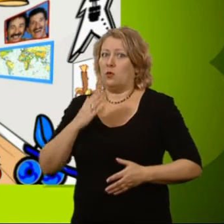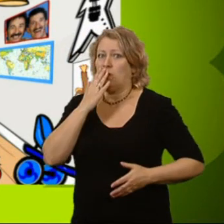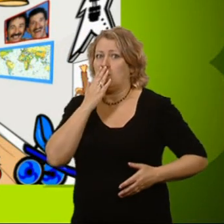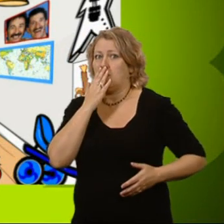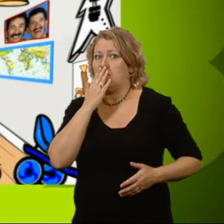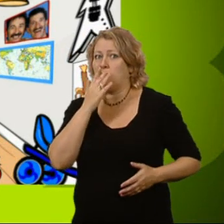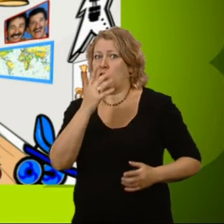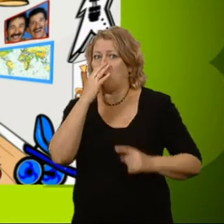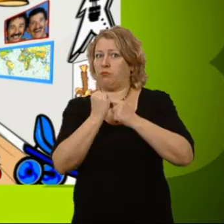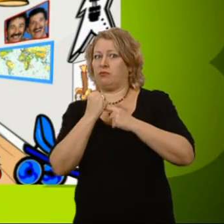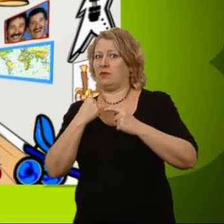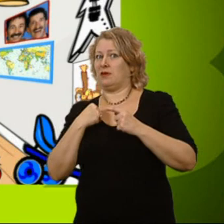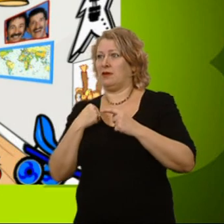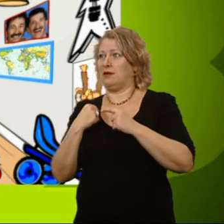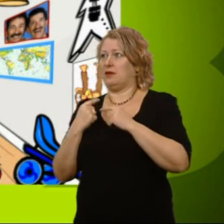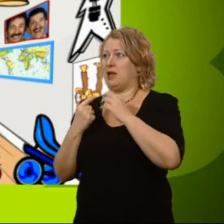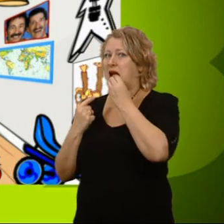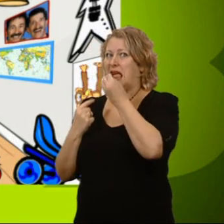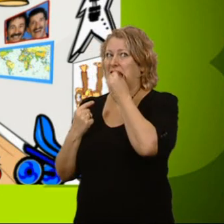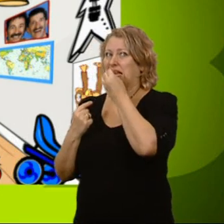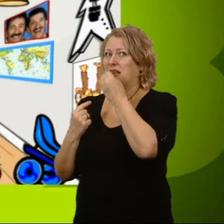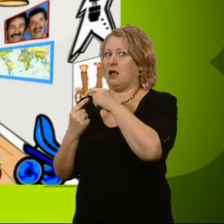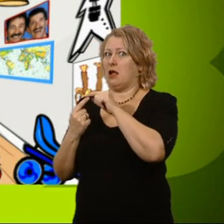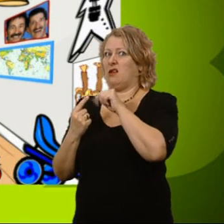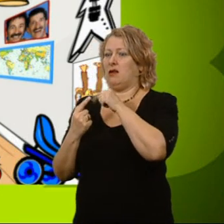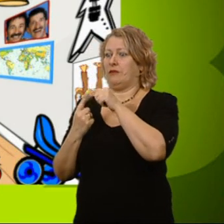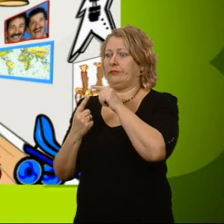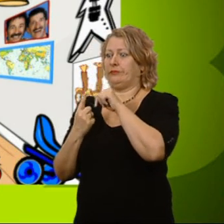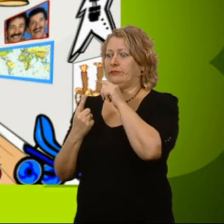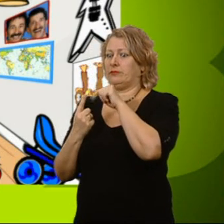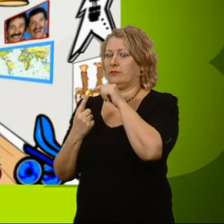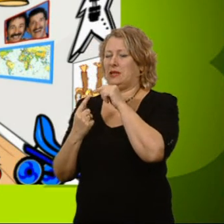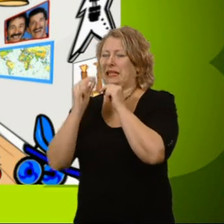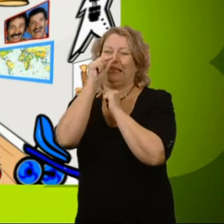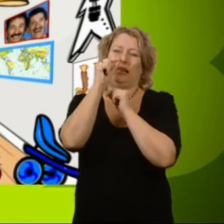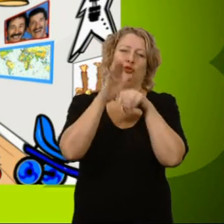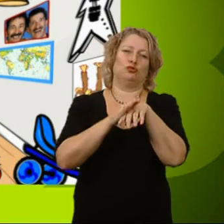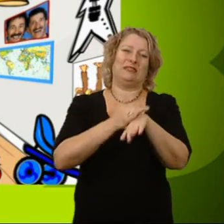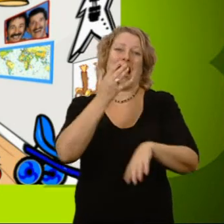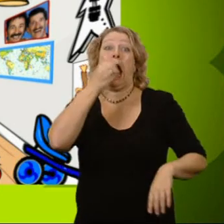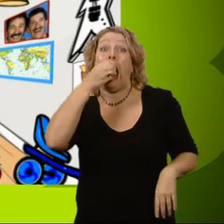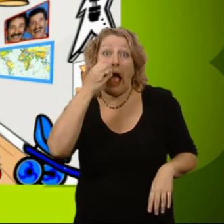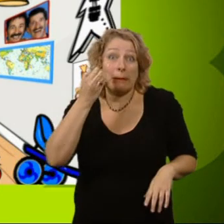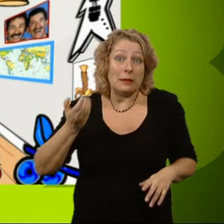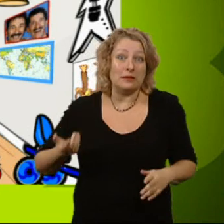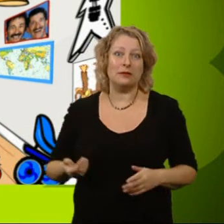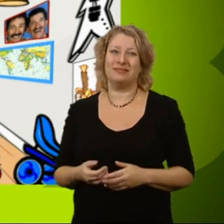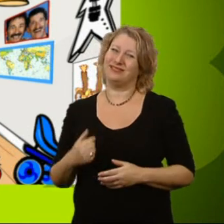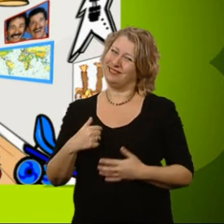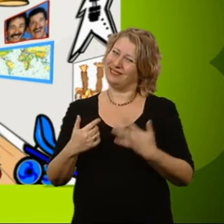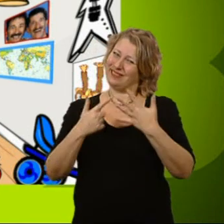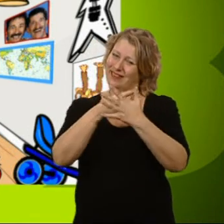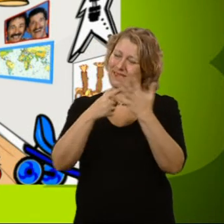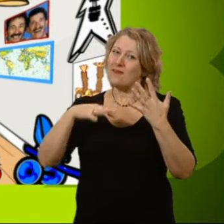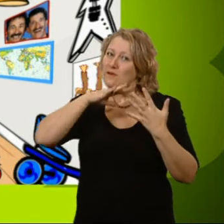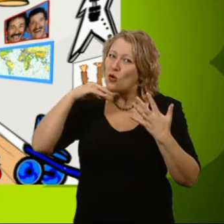You just caught me there, chomping on a tiny green apple, part of my 5 fruit